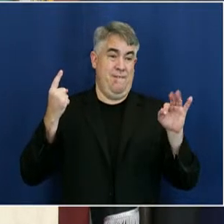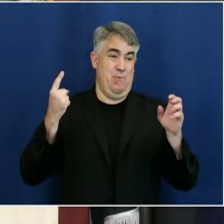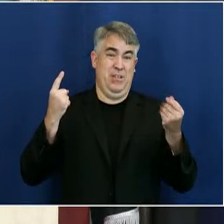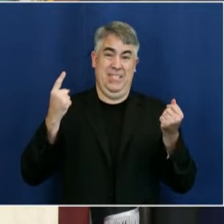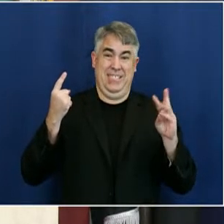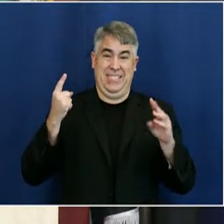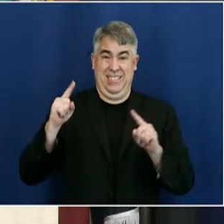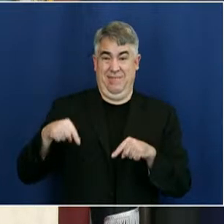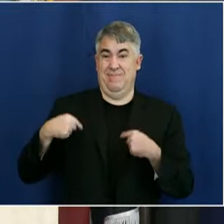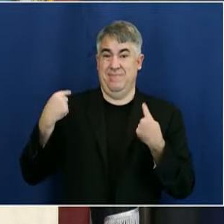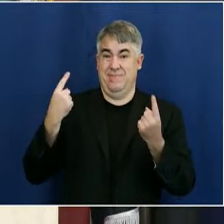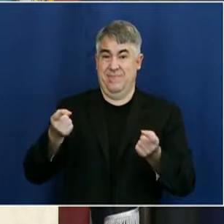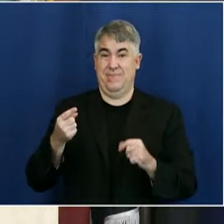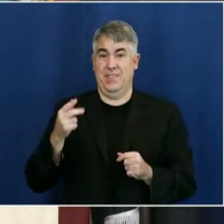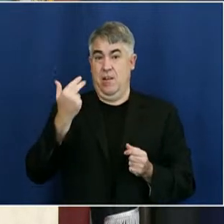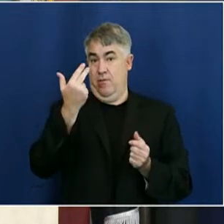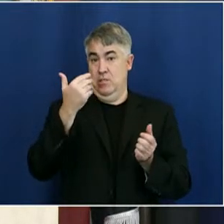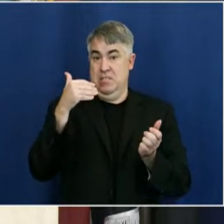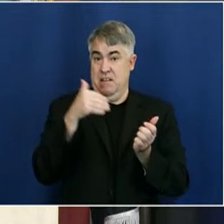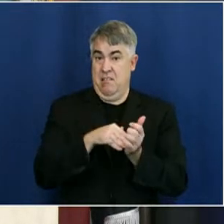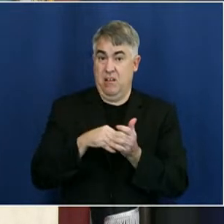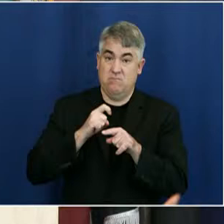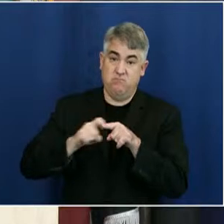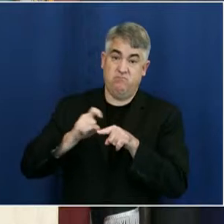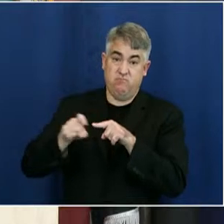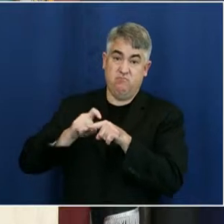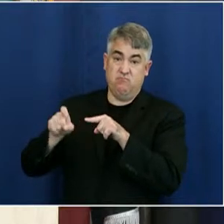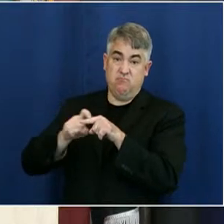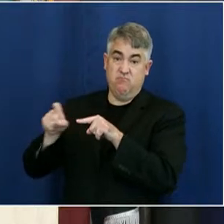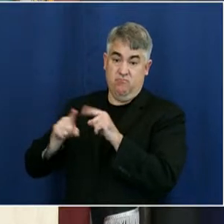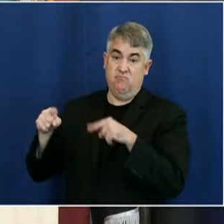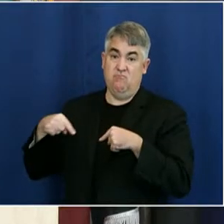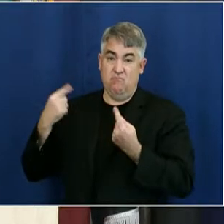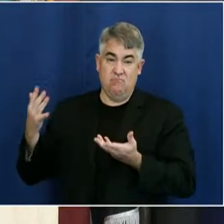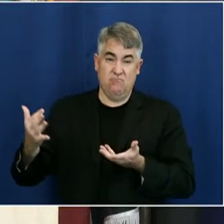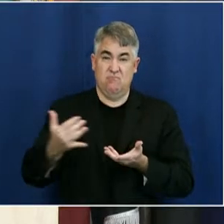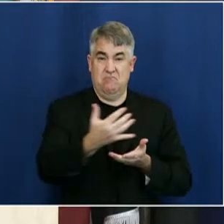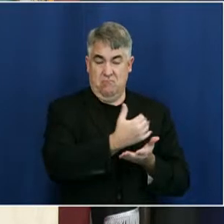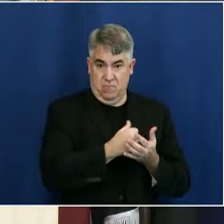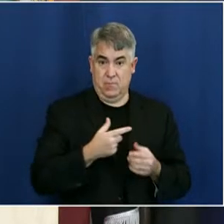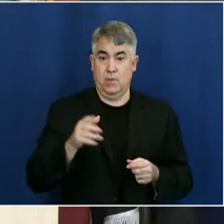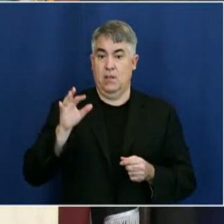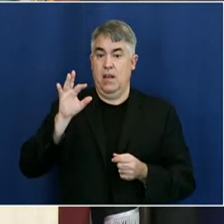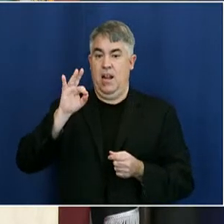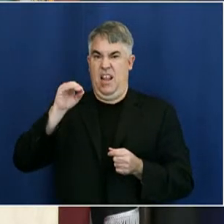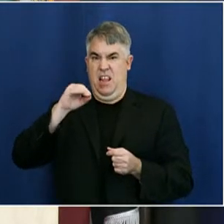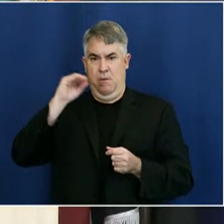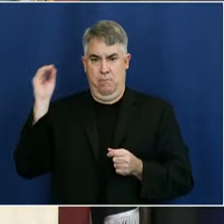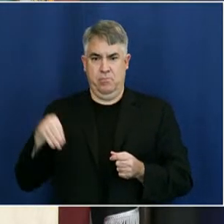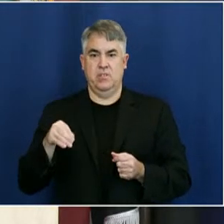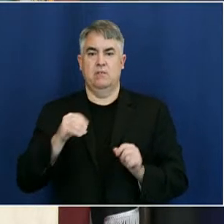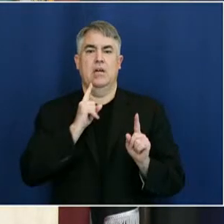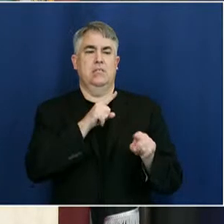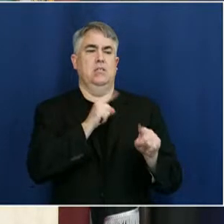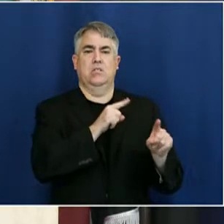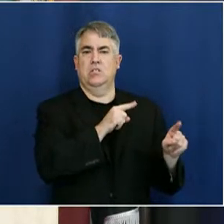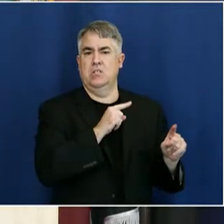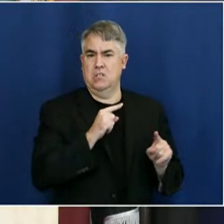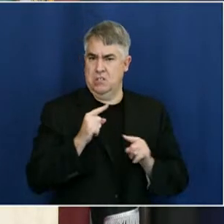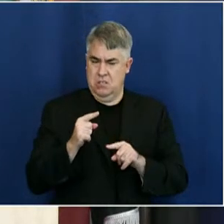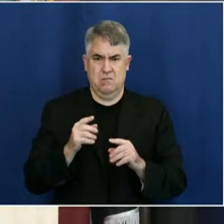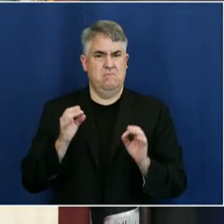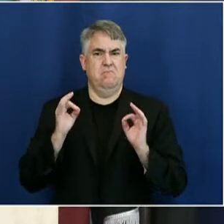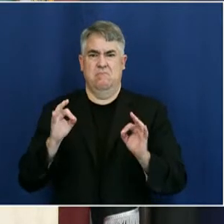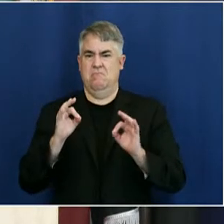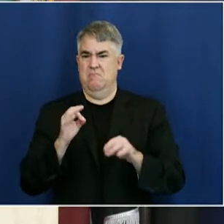13,575 callers requested to speak to someone about vaccine. 90% were answered and connected with a real person with an average wait